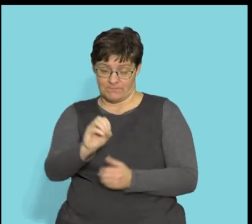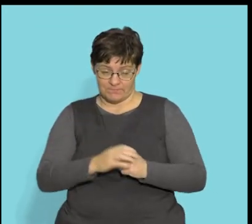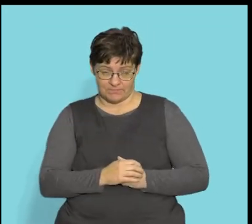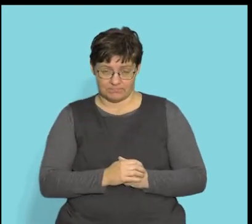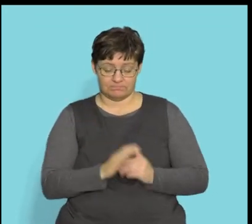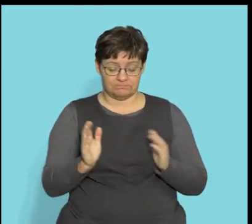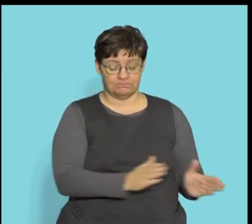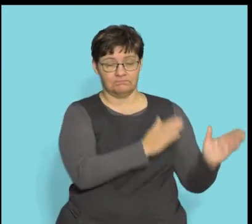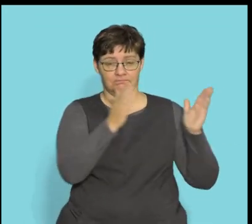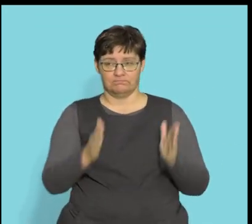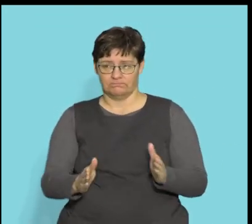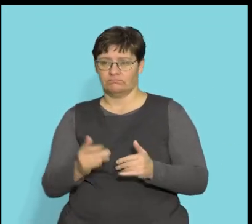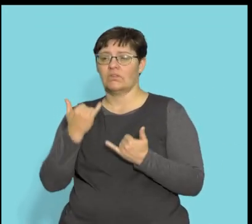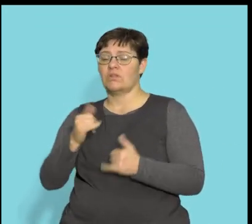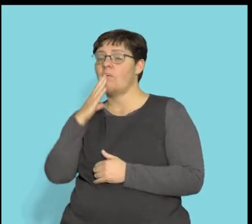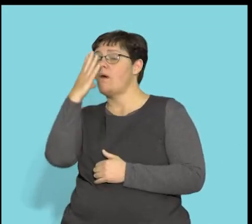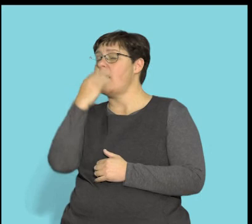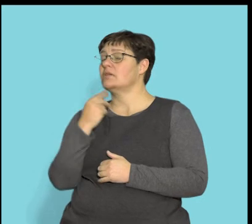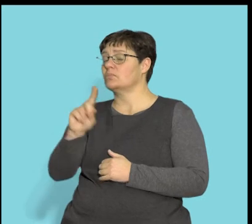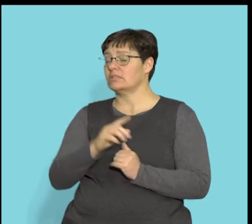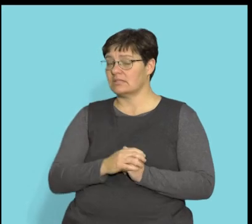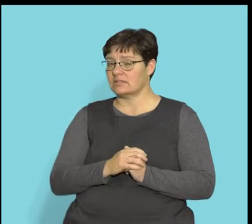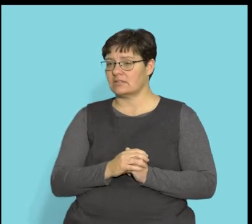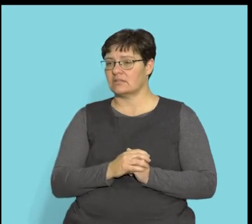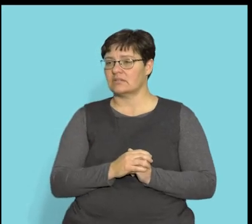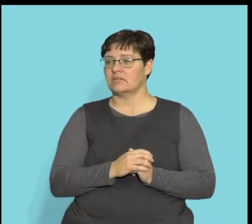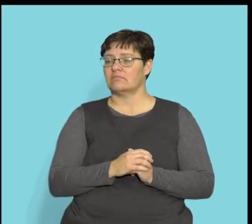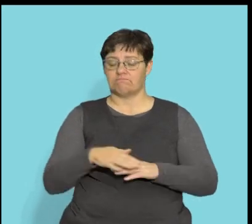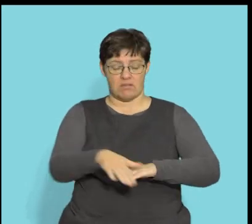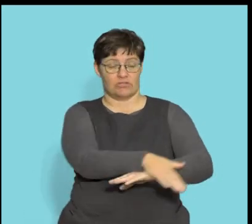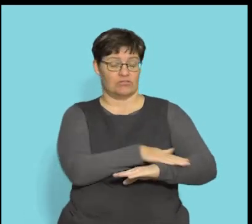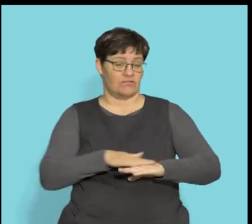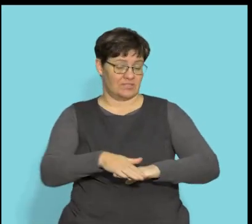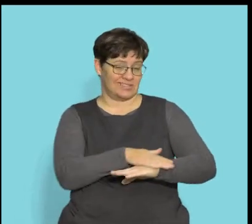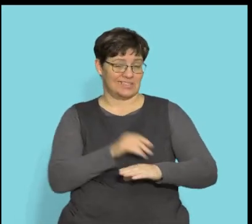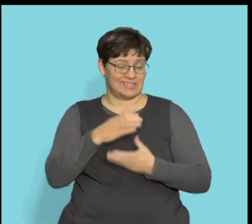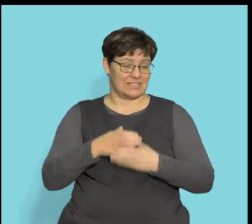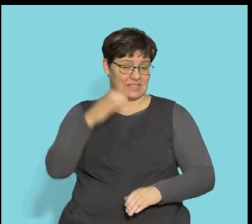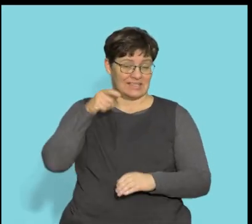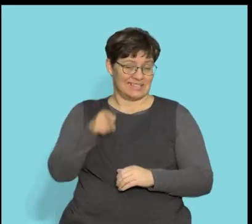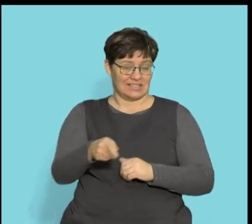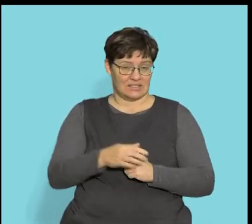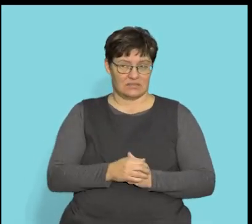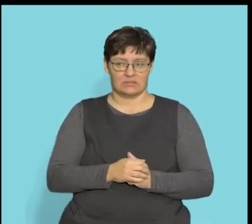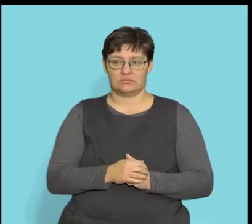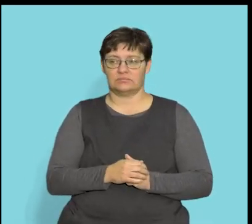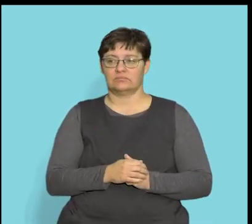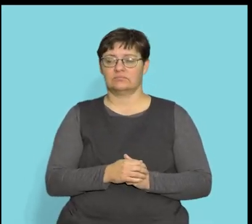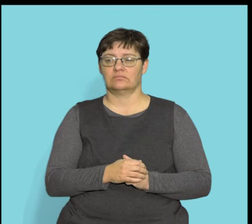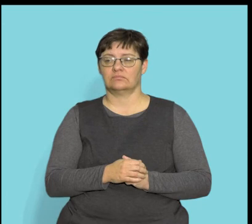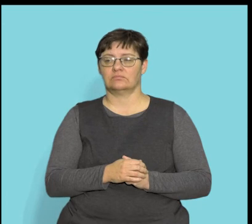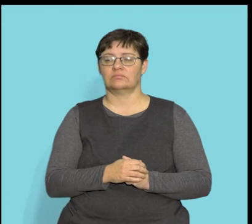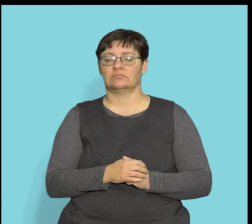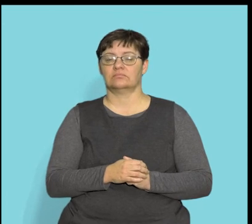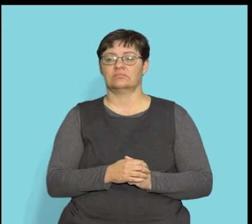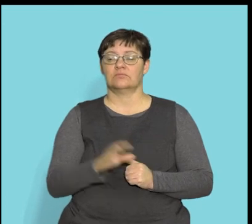example. I've been asked to now calculate the surface area of the cylinder. I'm going